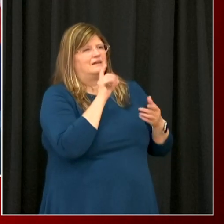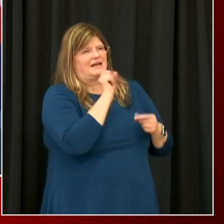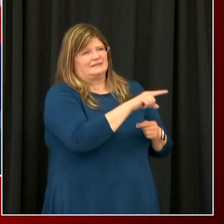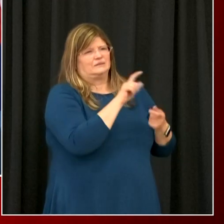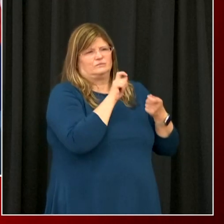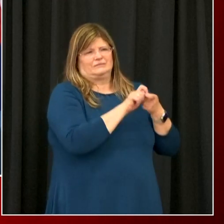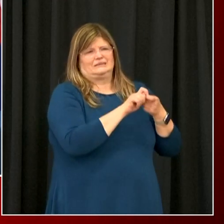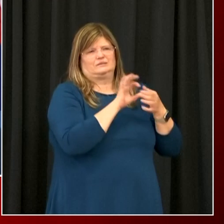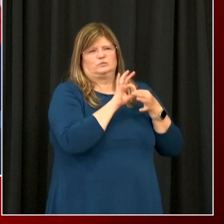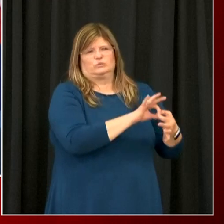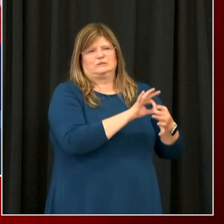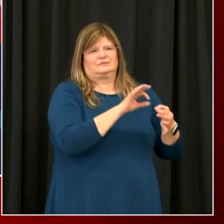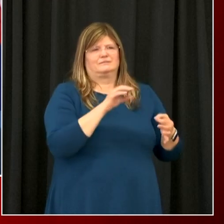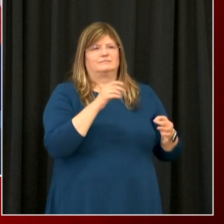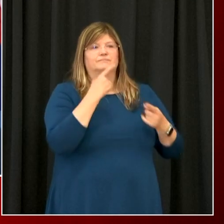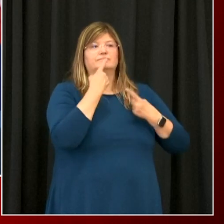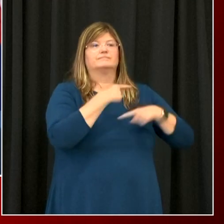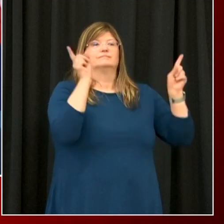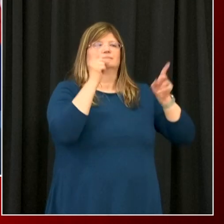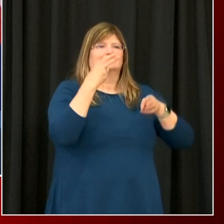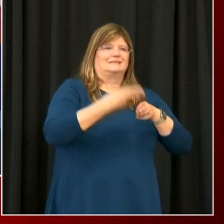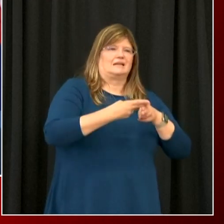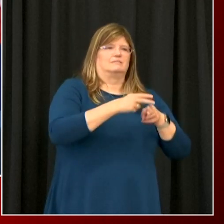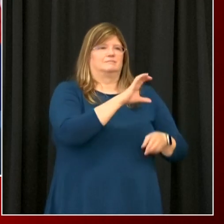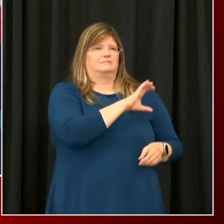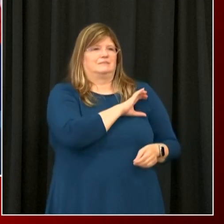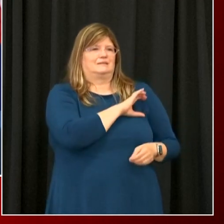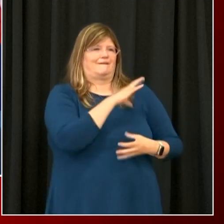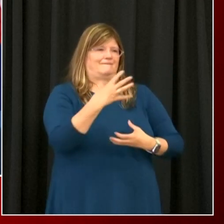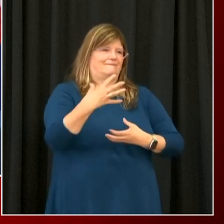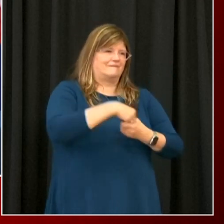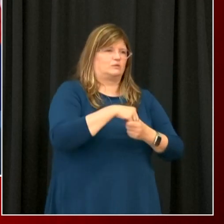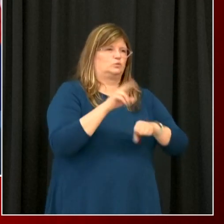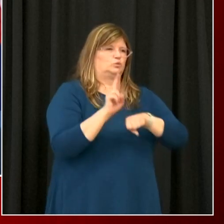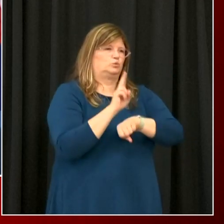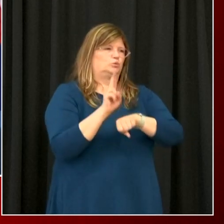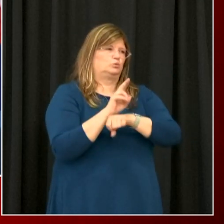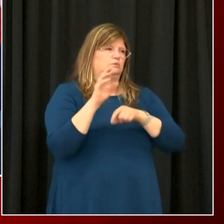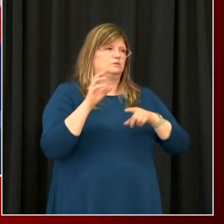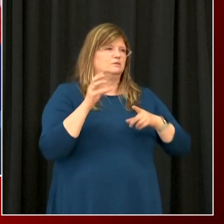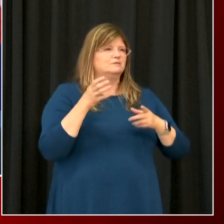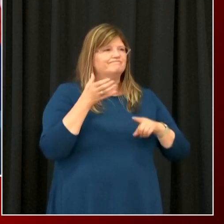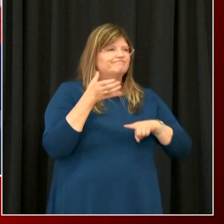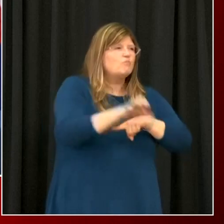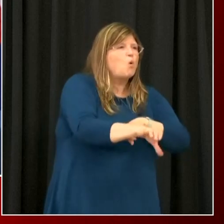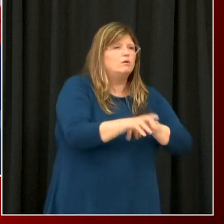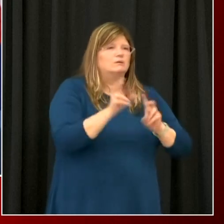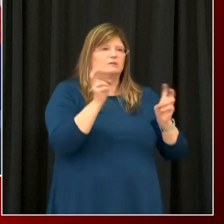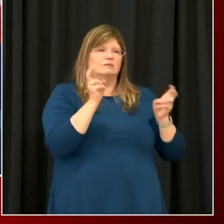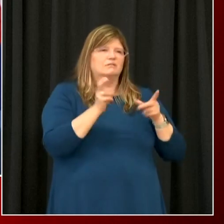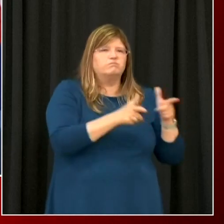the names of officers who are involved in use of force incidents? We do and have disclosed